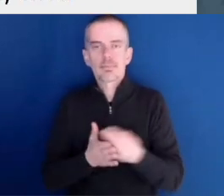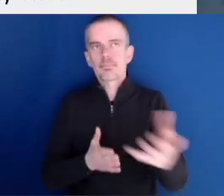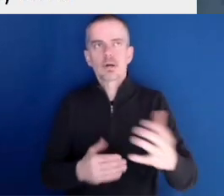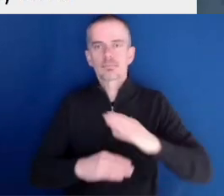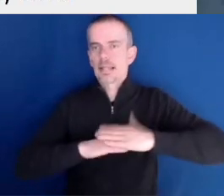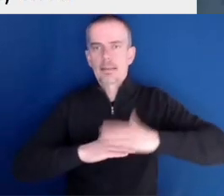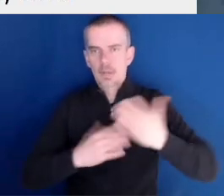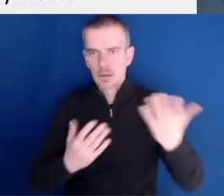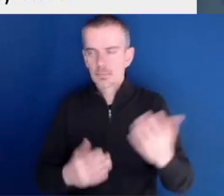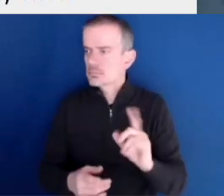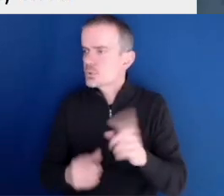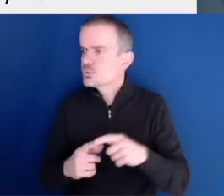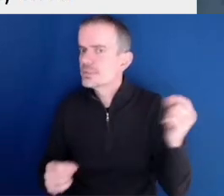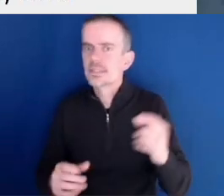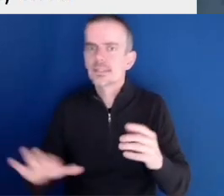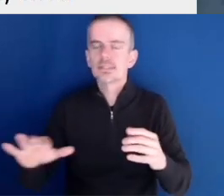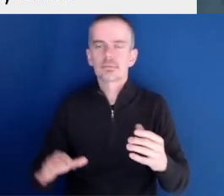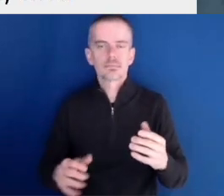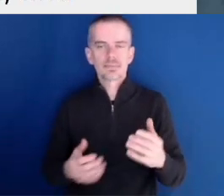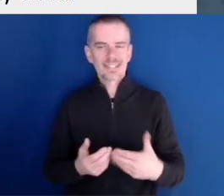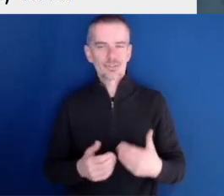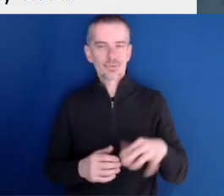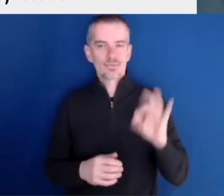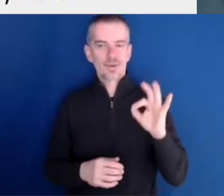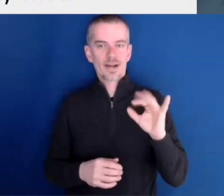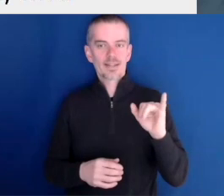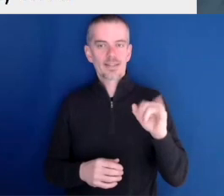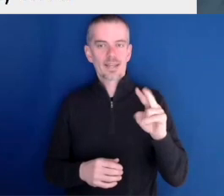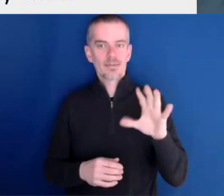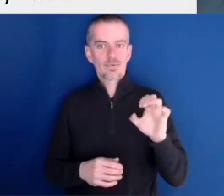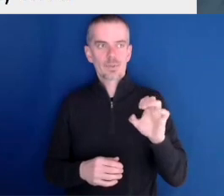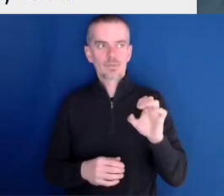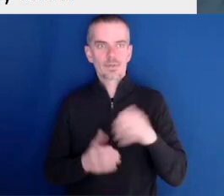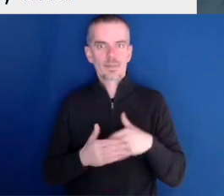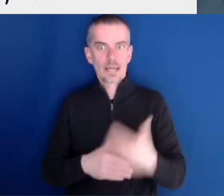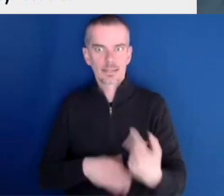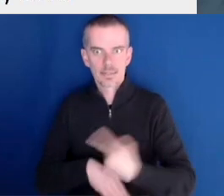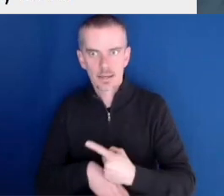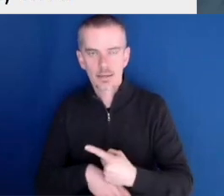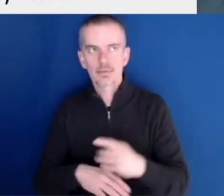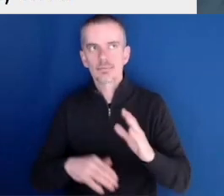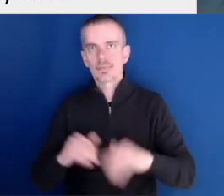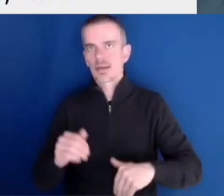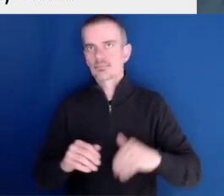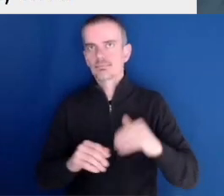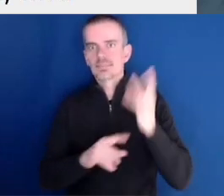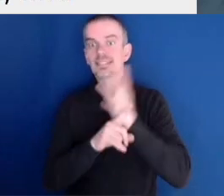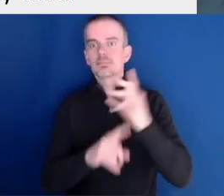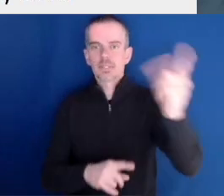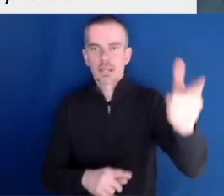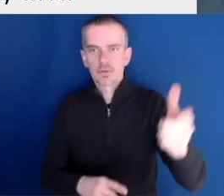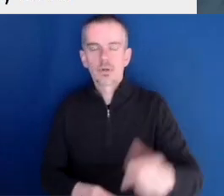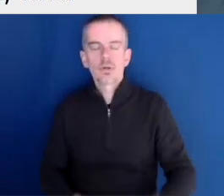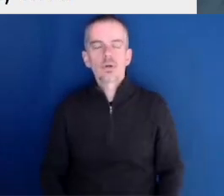laptop, right? It's a lot easier to find that invoice the day after you purchase the laptop than 6 months down the line. So doing